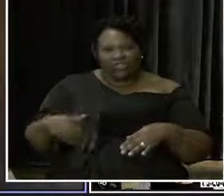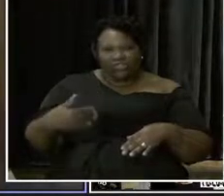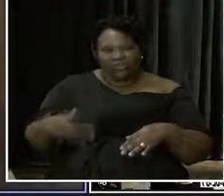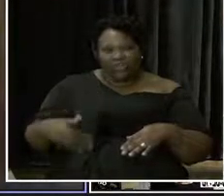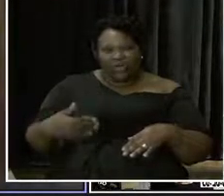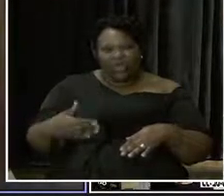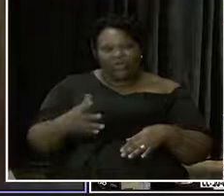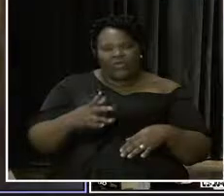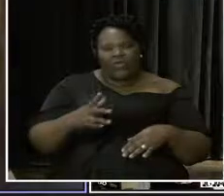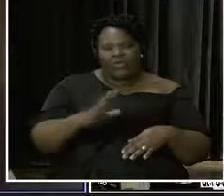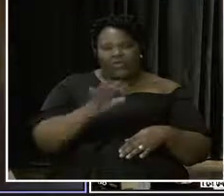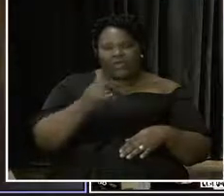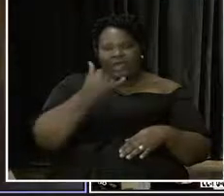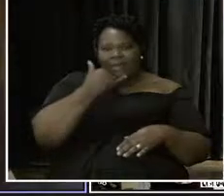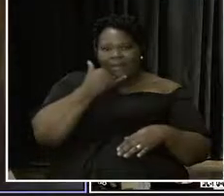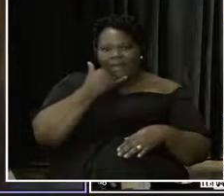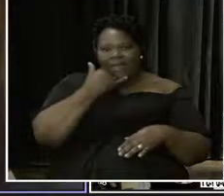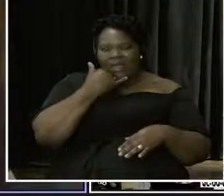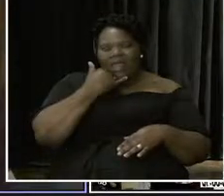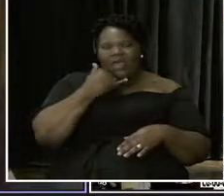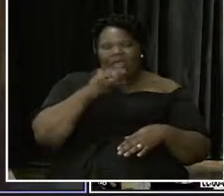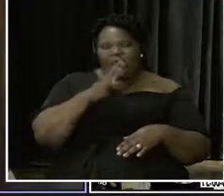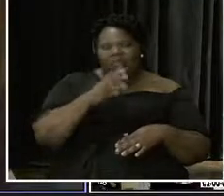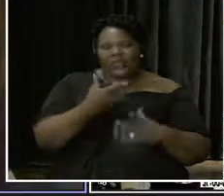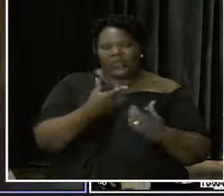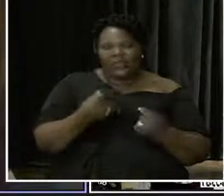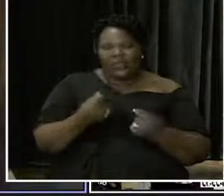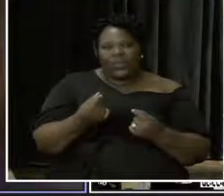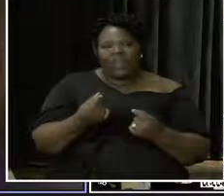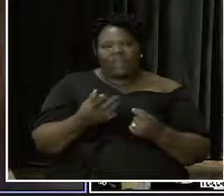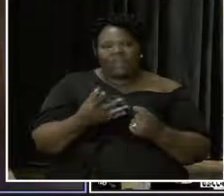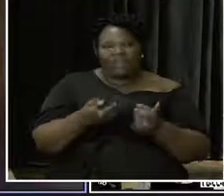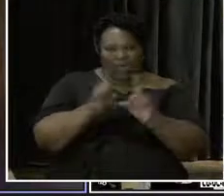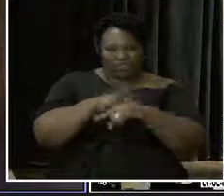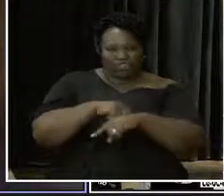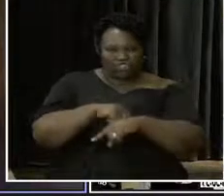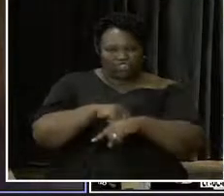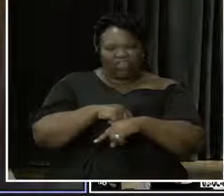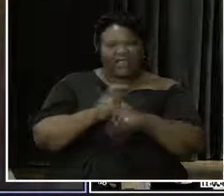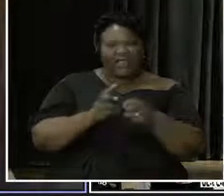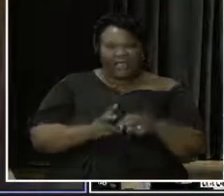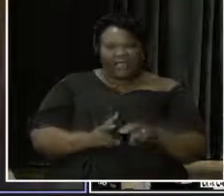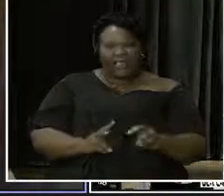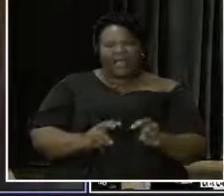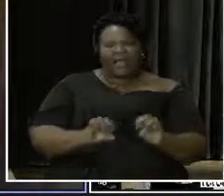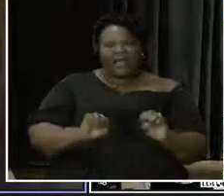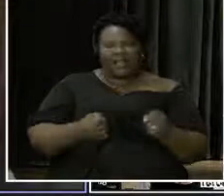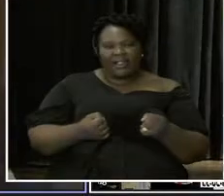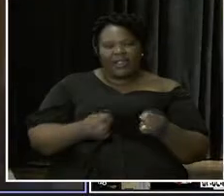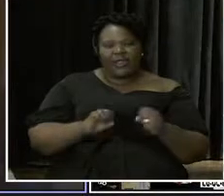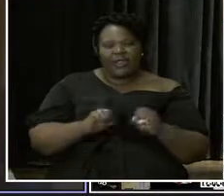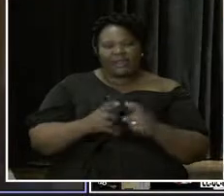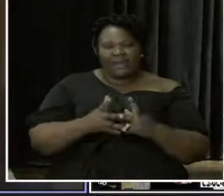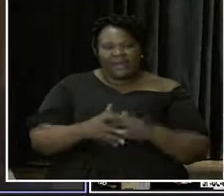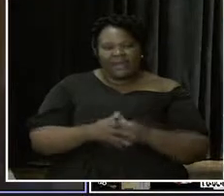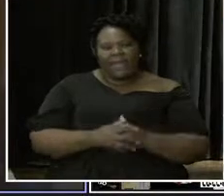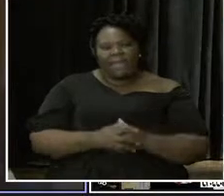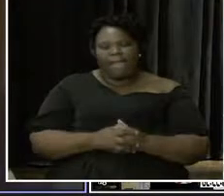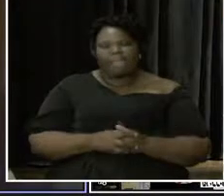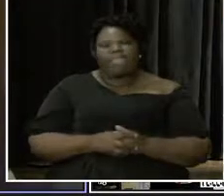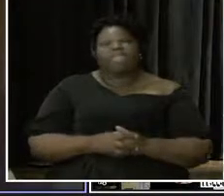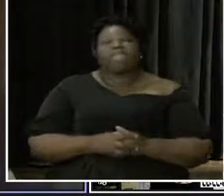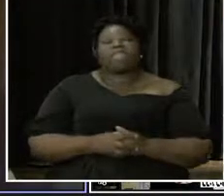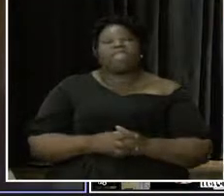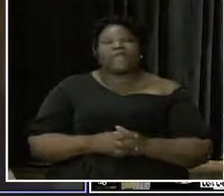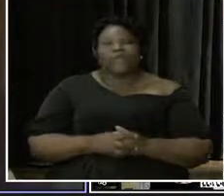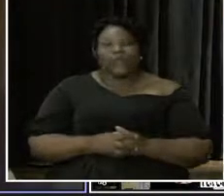happening about it. And here we're proposing a change in the processes, how it's dealt with, a fundamental change, and 10